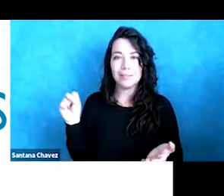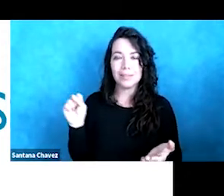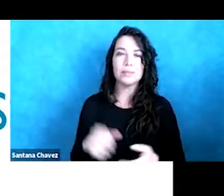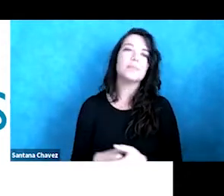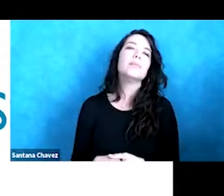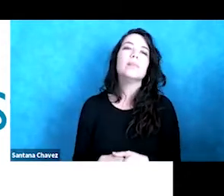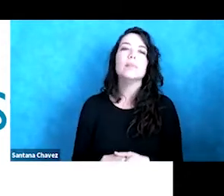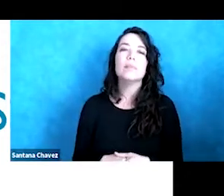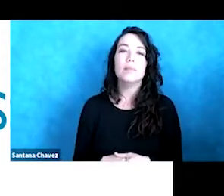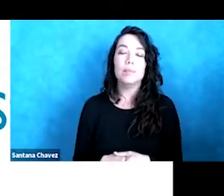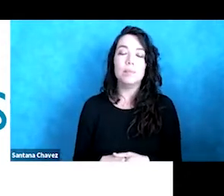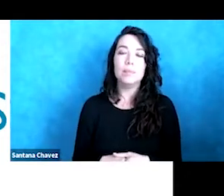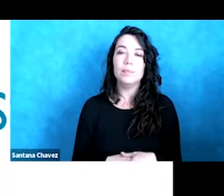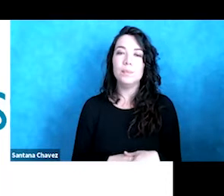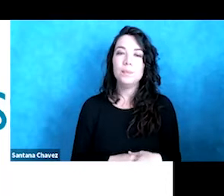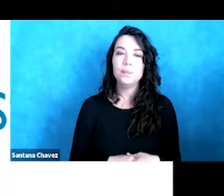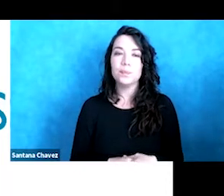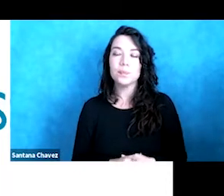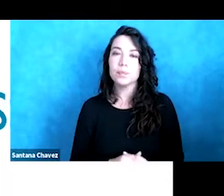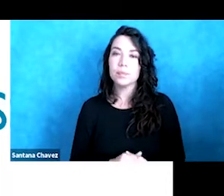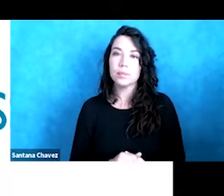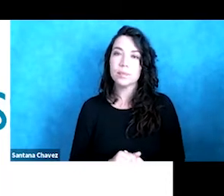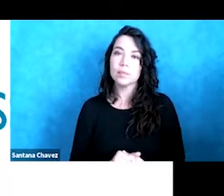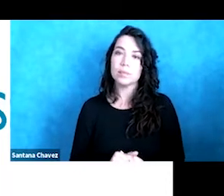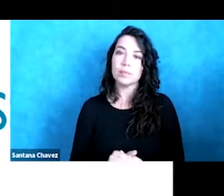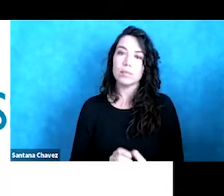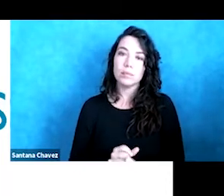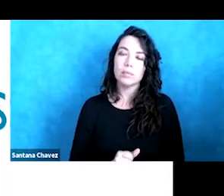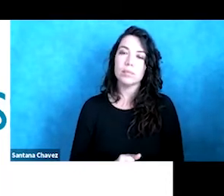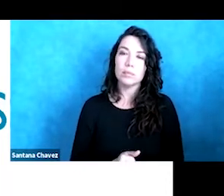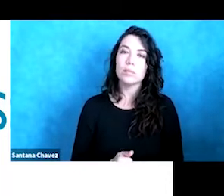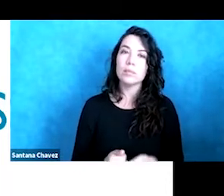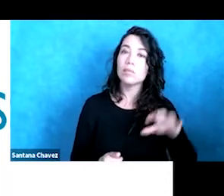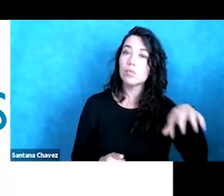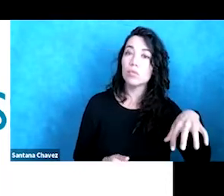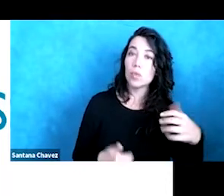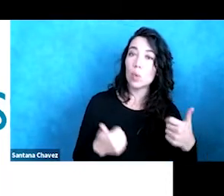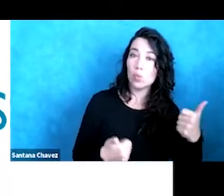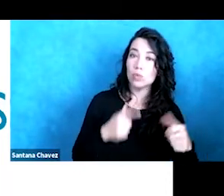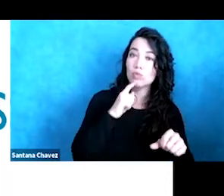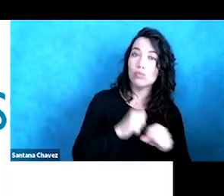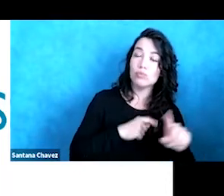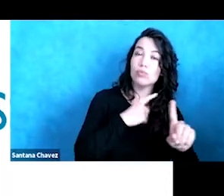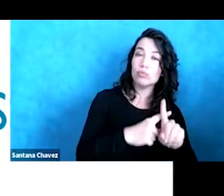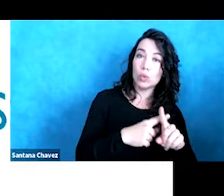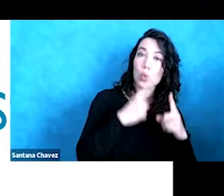What works for positive results for mental health and psychosocial support?